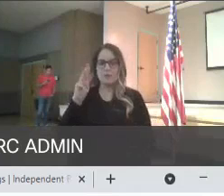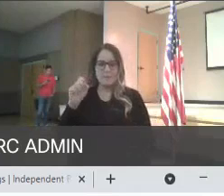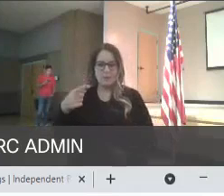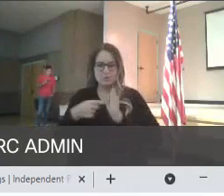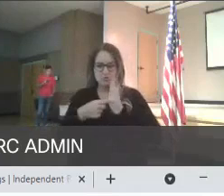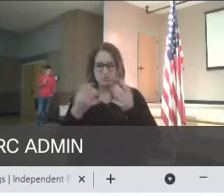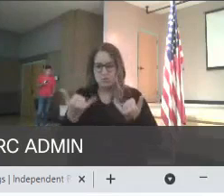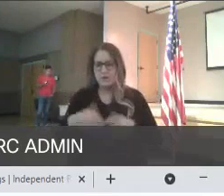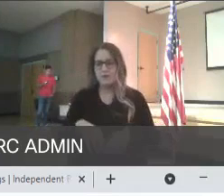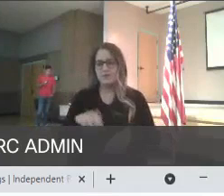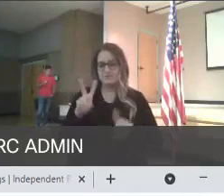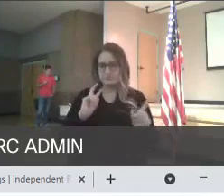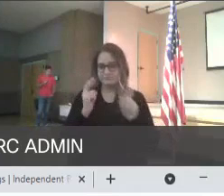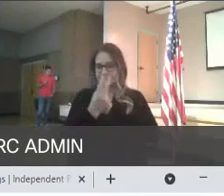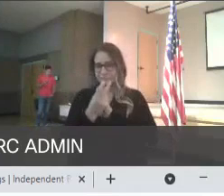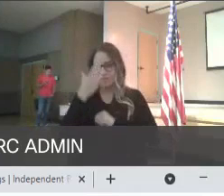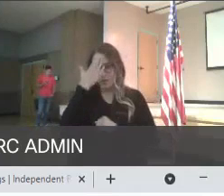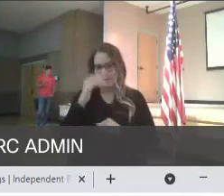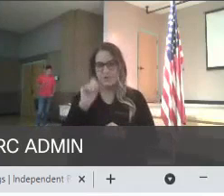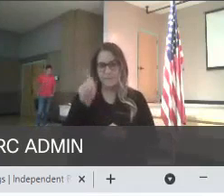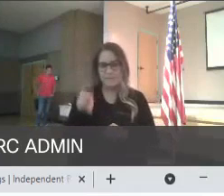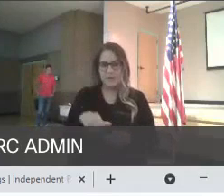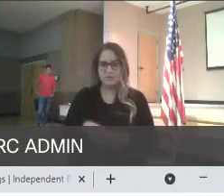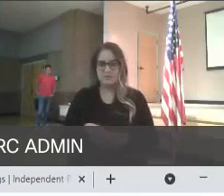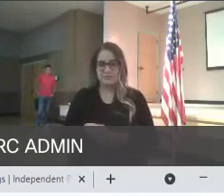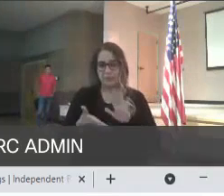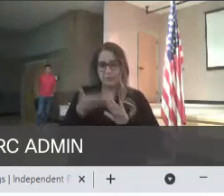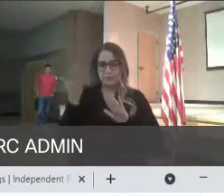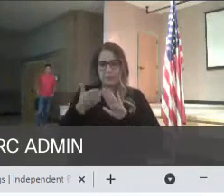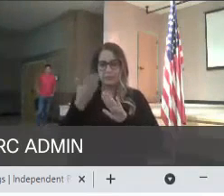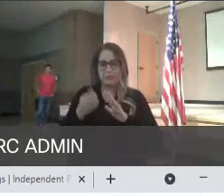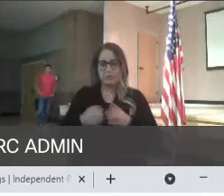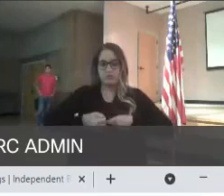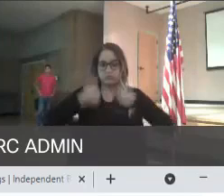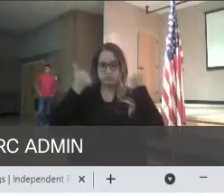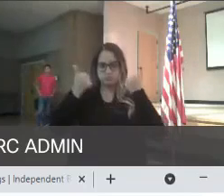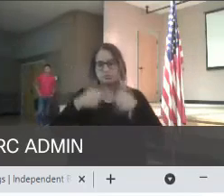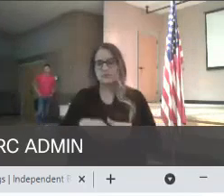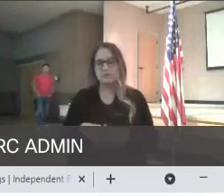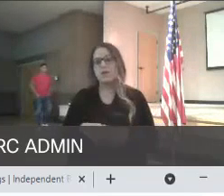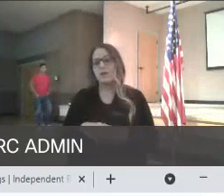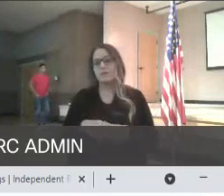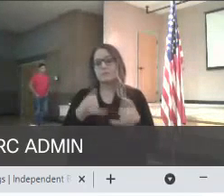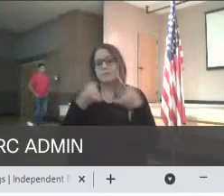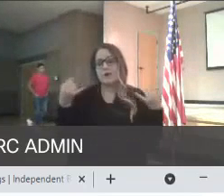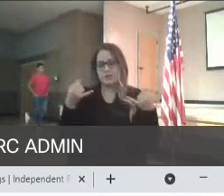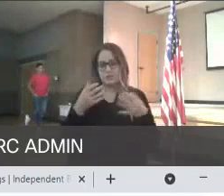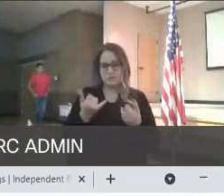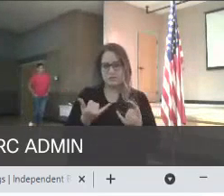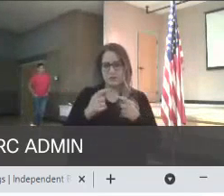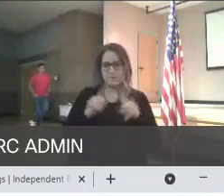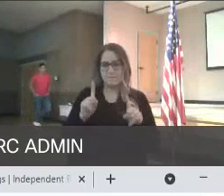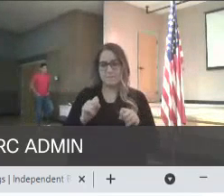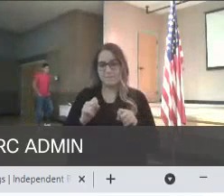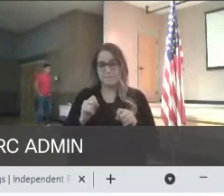so from that perspective, I know we're supposed to erase the boundaries of the current delineation, but that